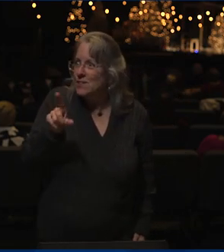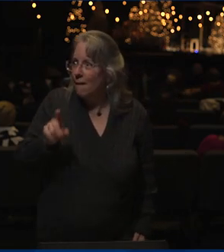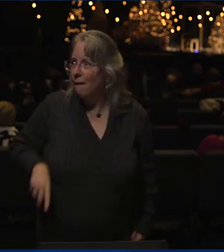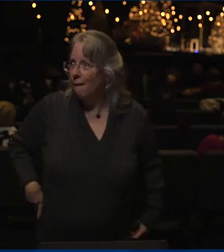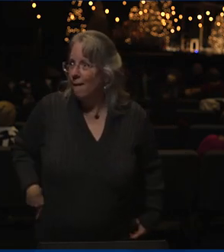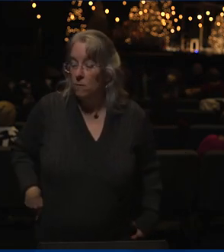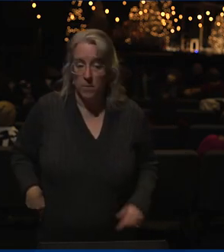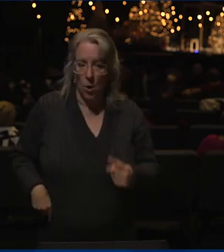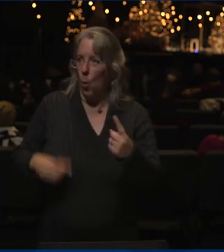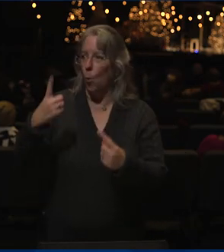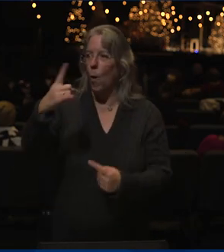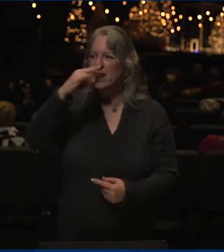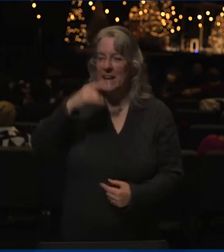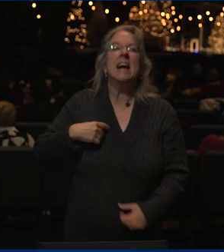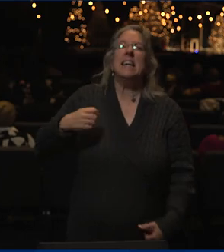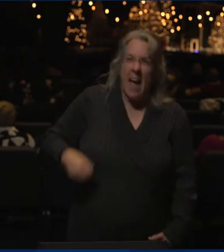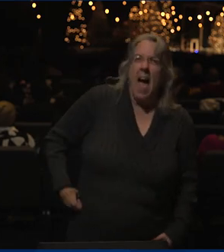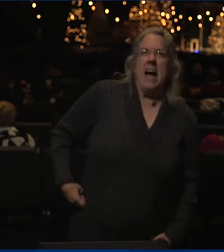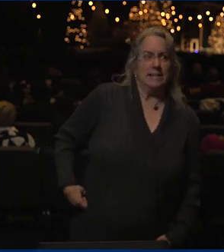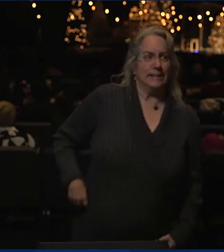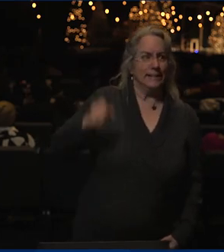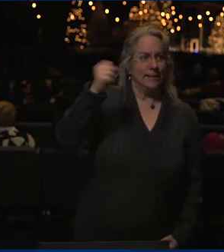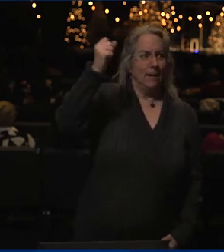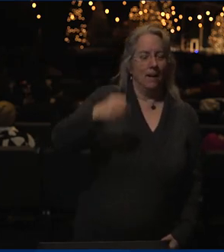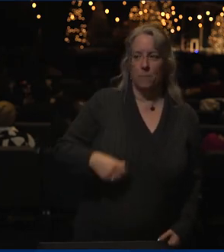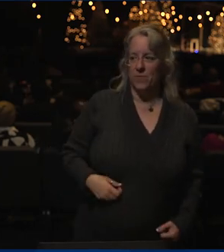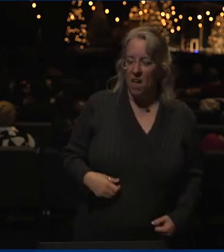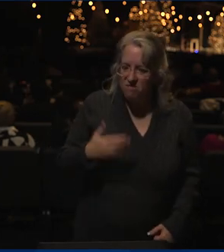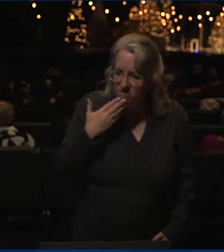Thank you. Thank you.